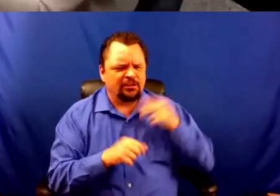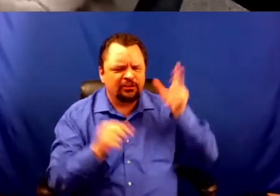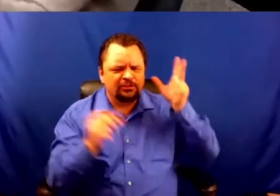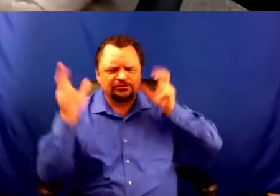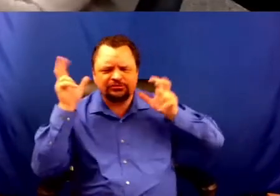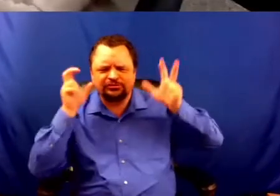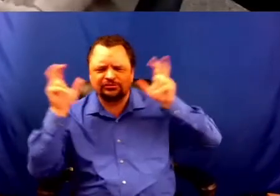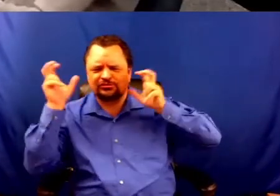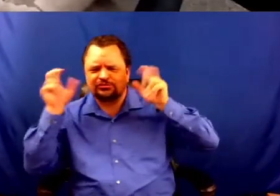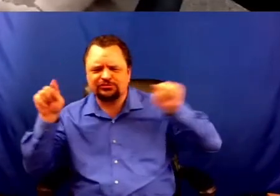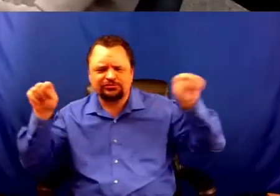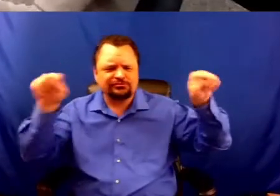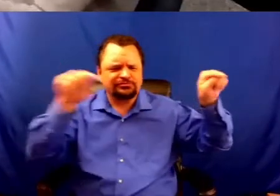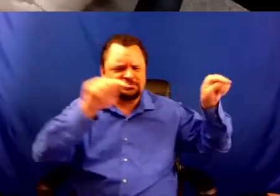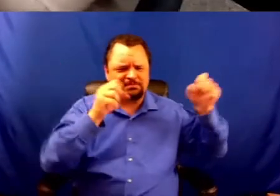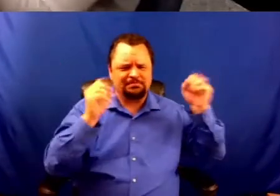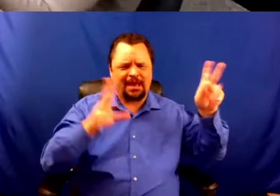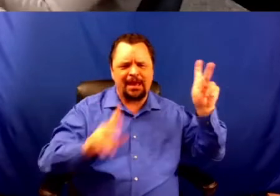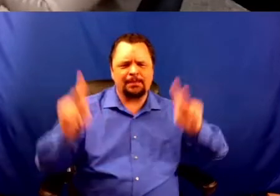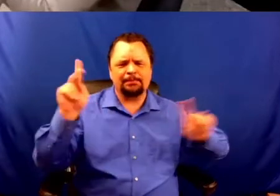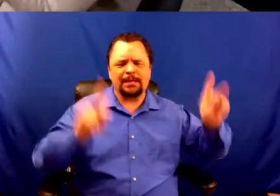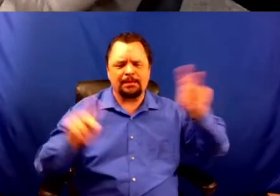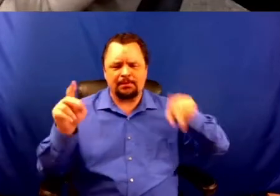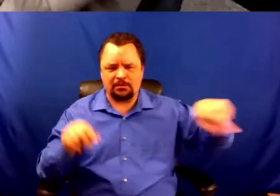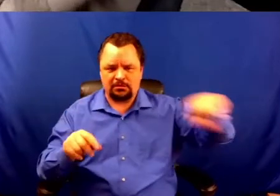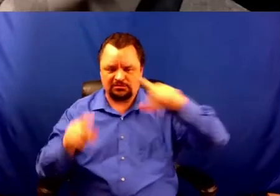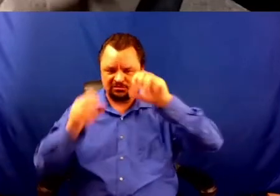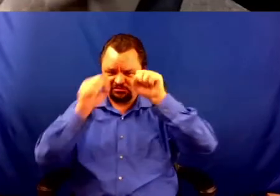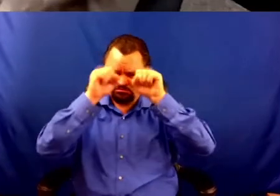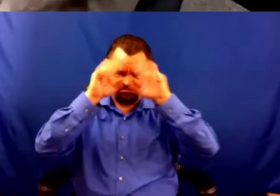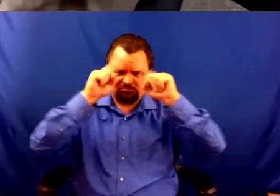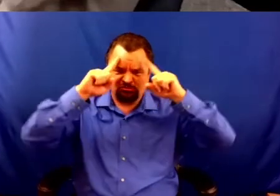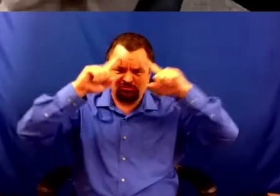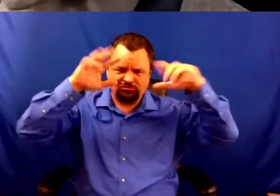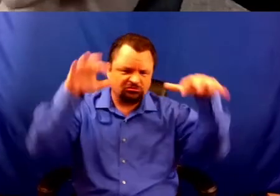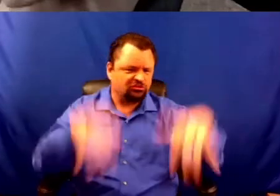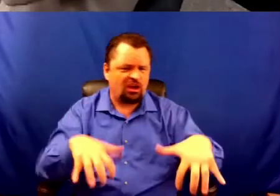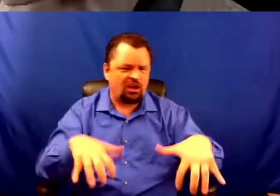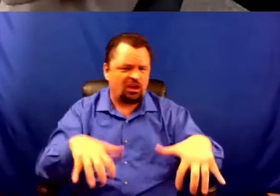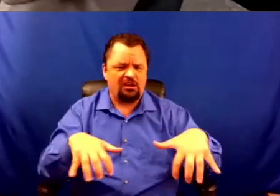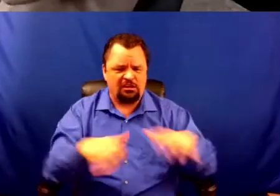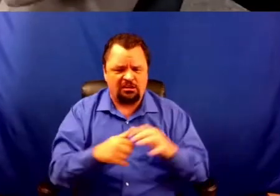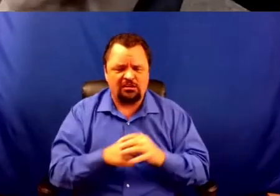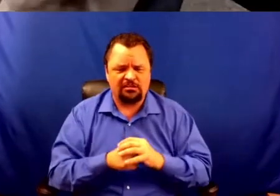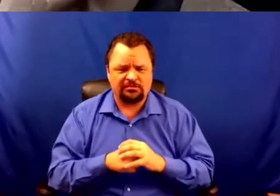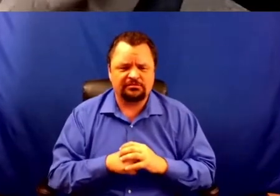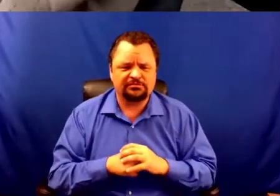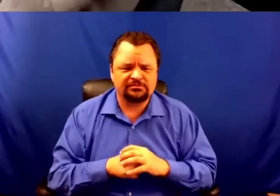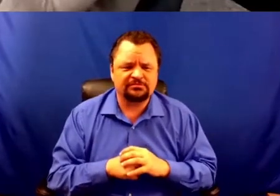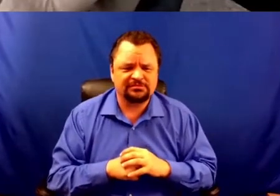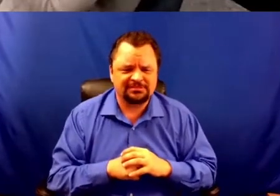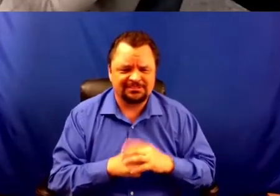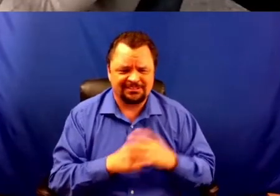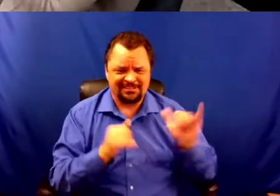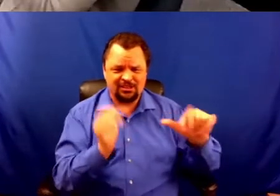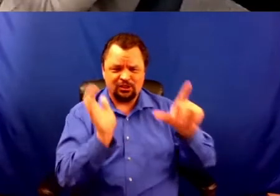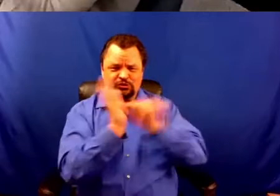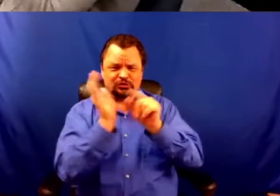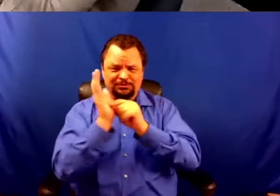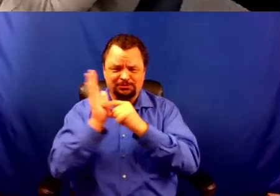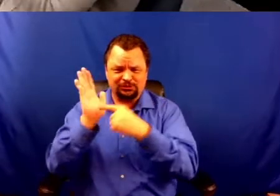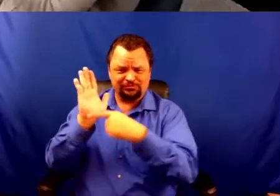many people were surprised by what we did, but I don't think the headlines were exactly accurate for what we actually did. And that